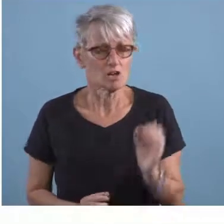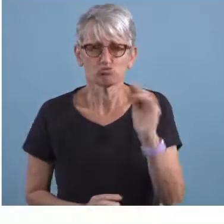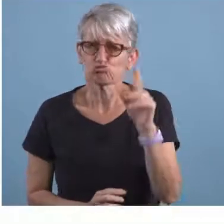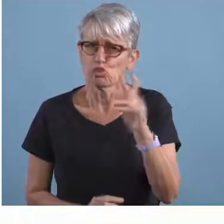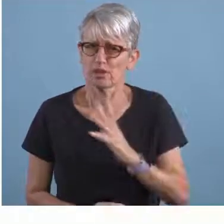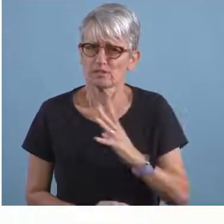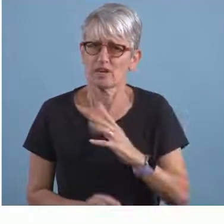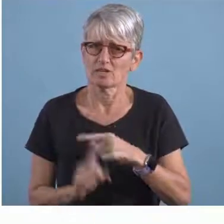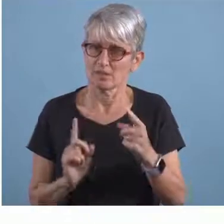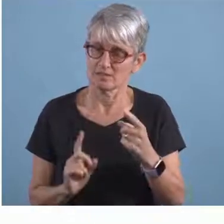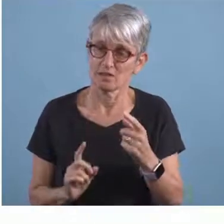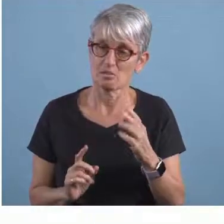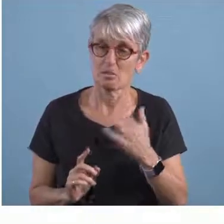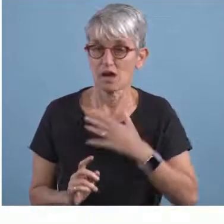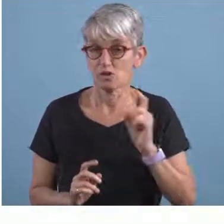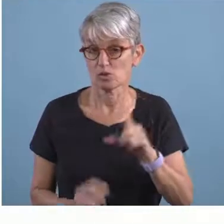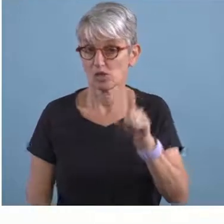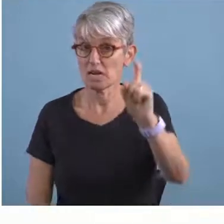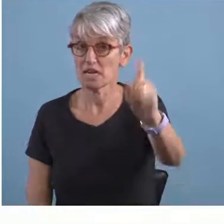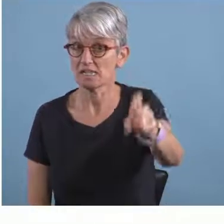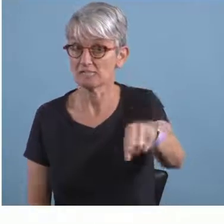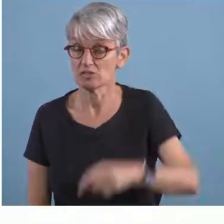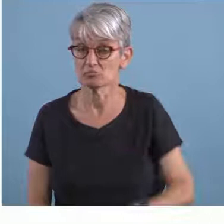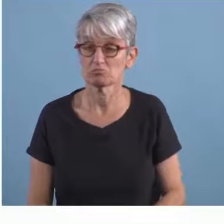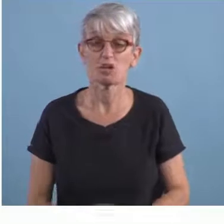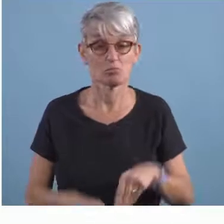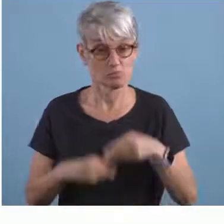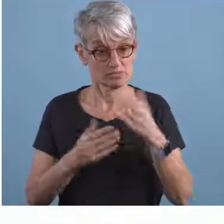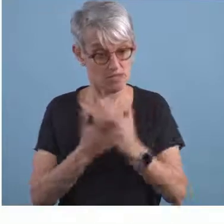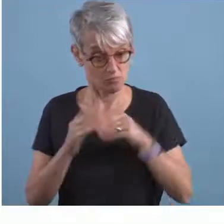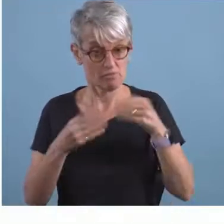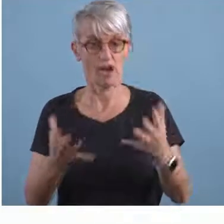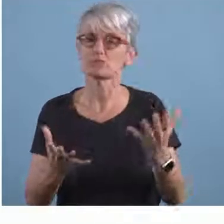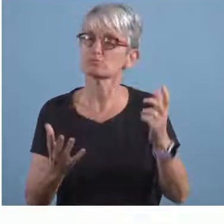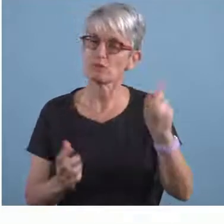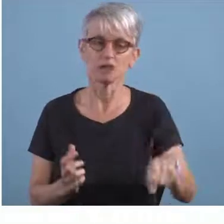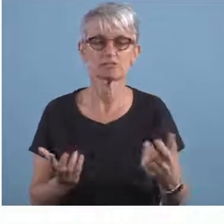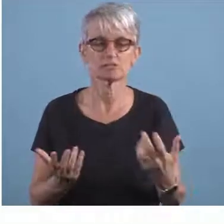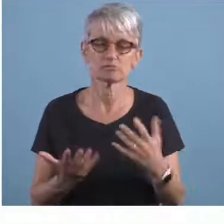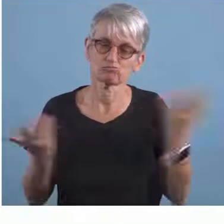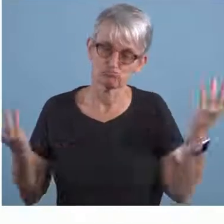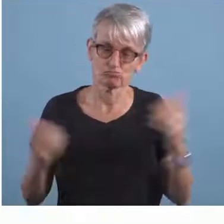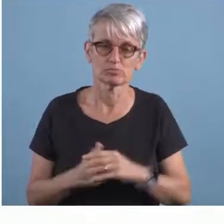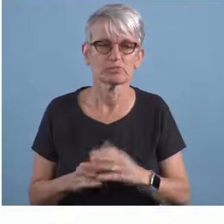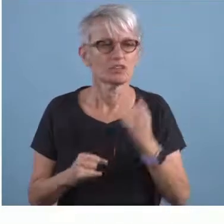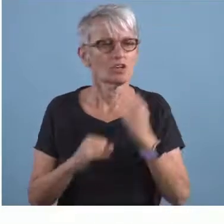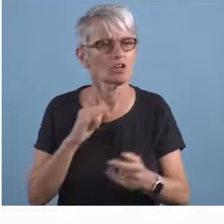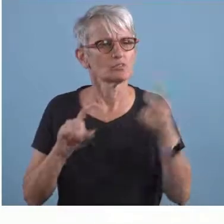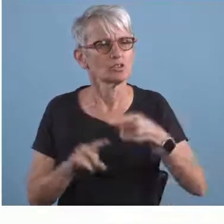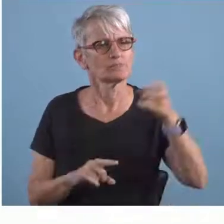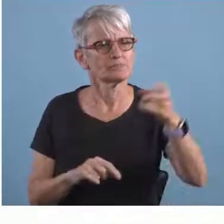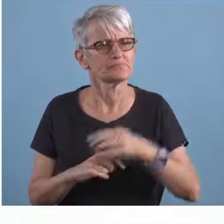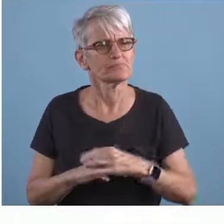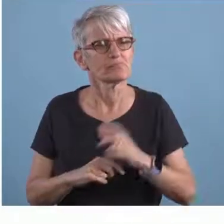question is it necessary? And for some providers, it feels necessary. And this last point, if you're going to be